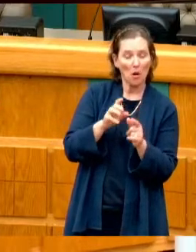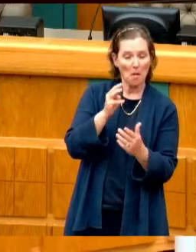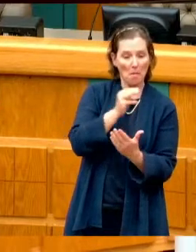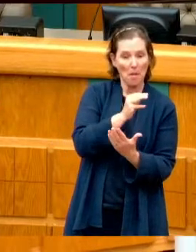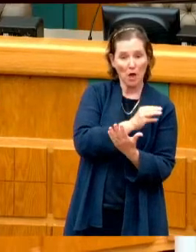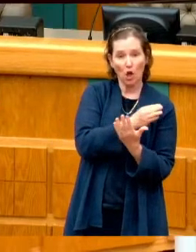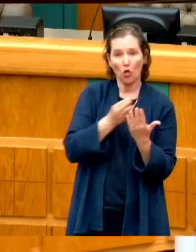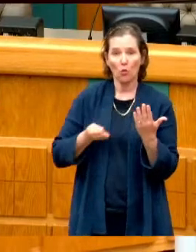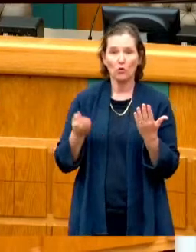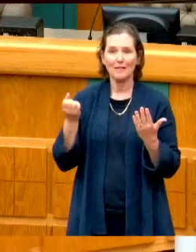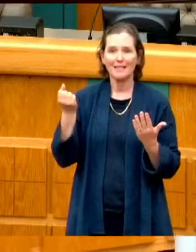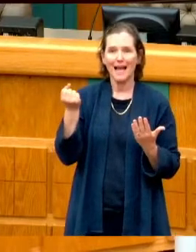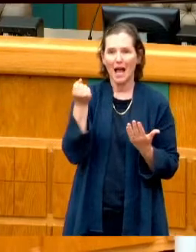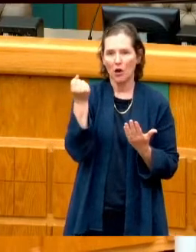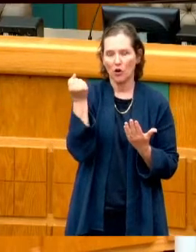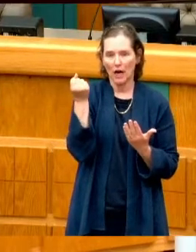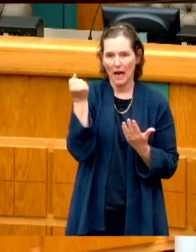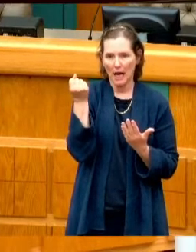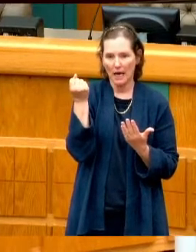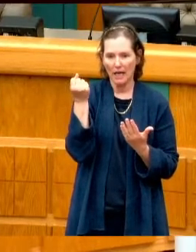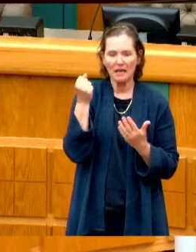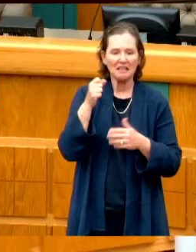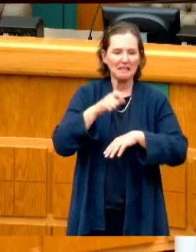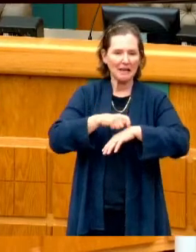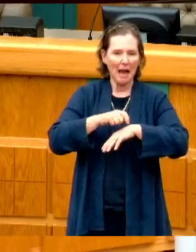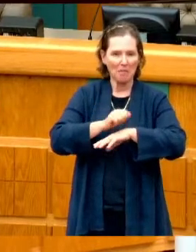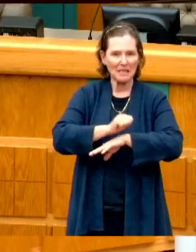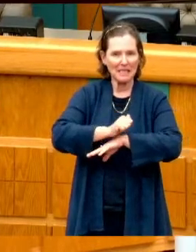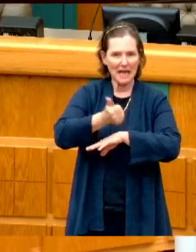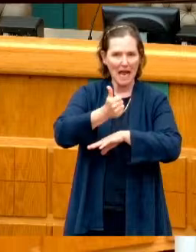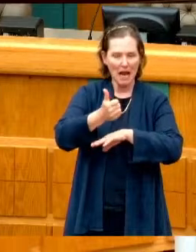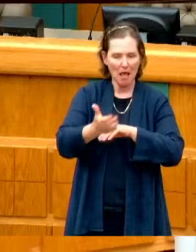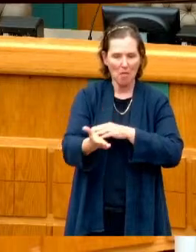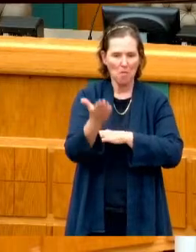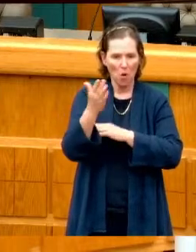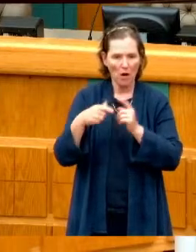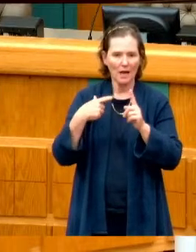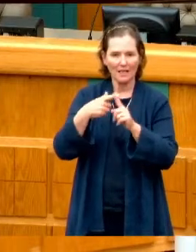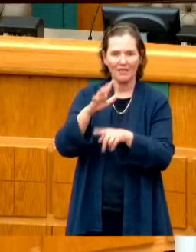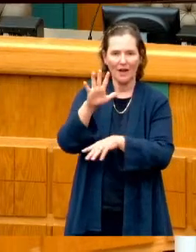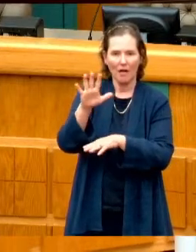10 a.m. to 5 p.m. To register, please call